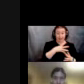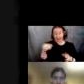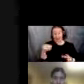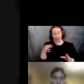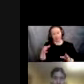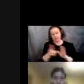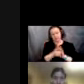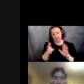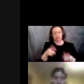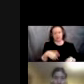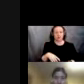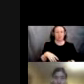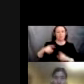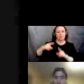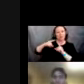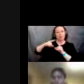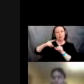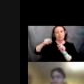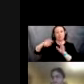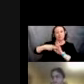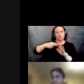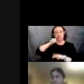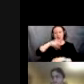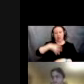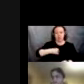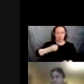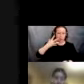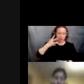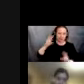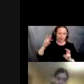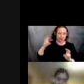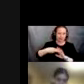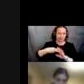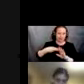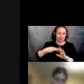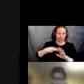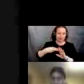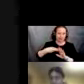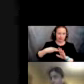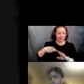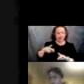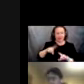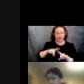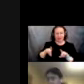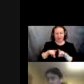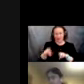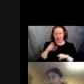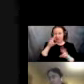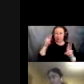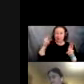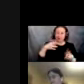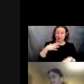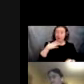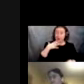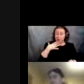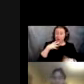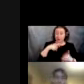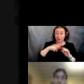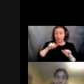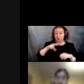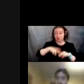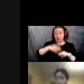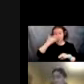laws you were looking at, you know, on the bus, they weren't classified as quote unquote colored, so they could sit in the front of the bus. But in